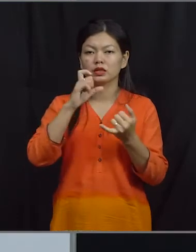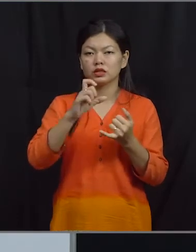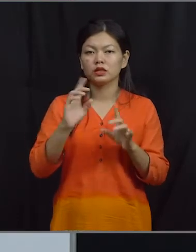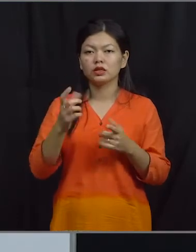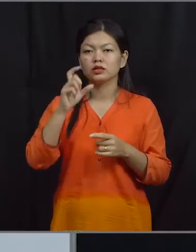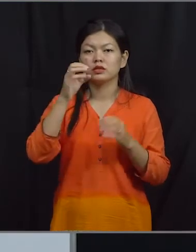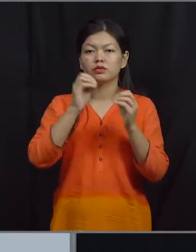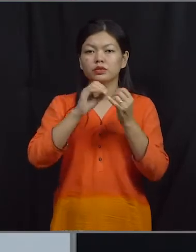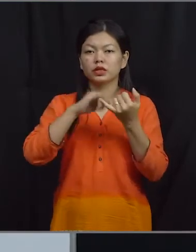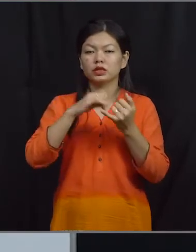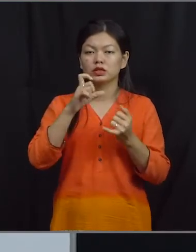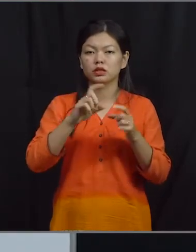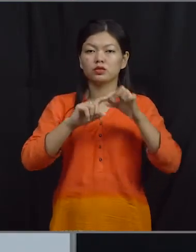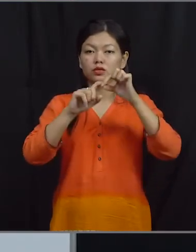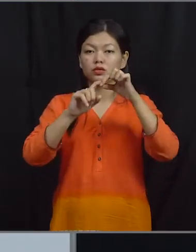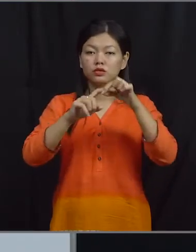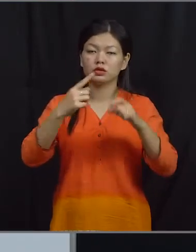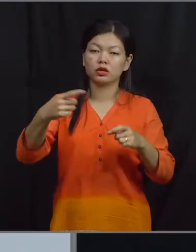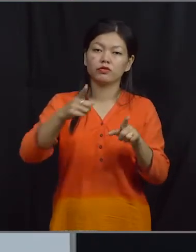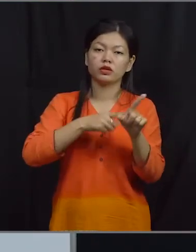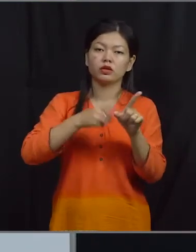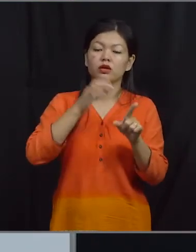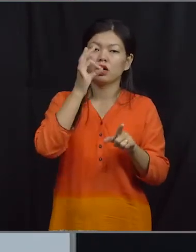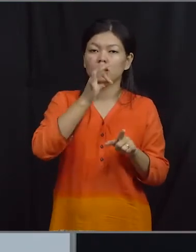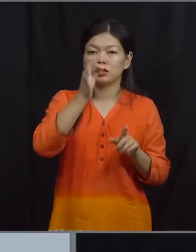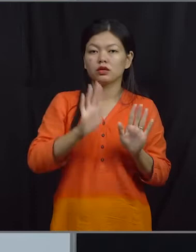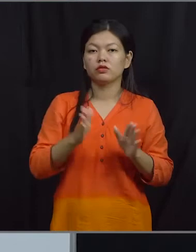let us learn that one now.